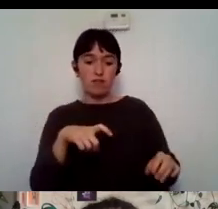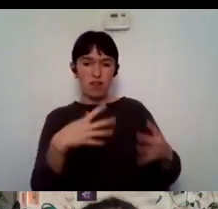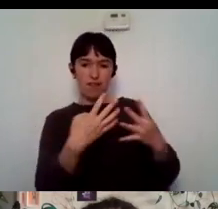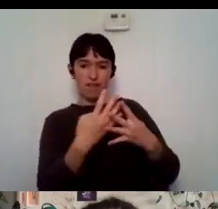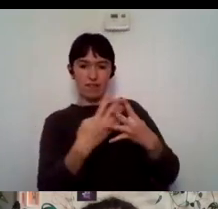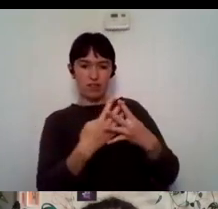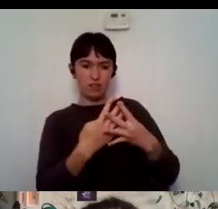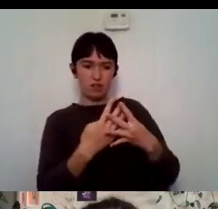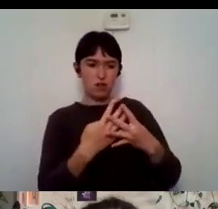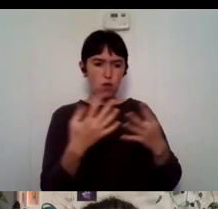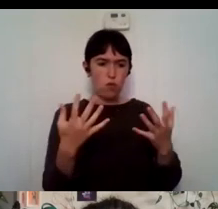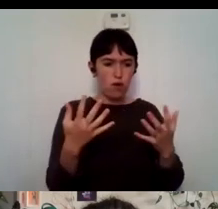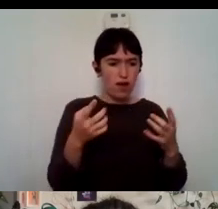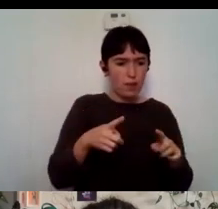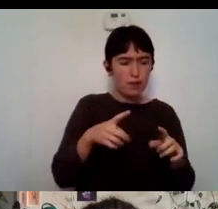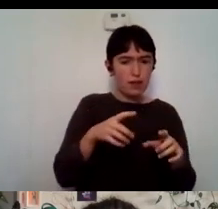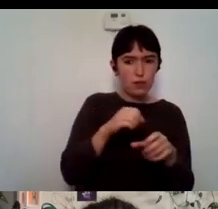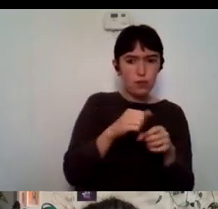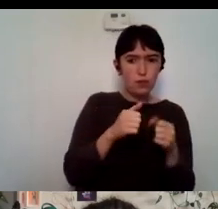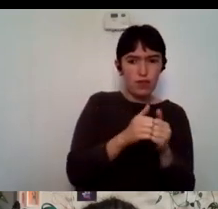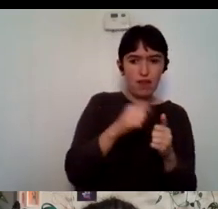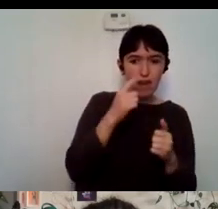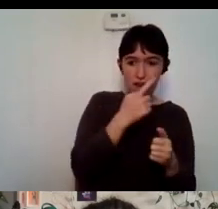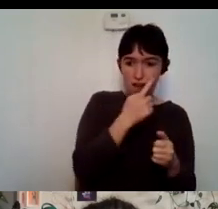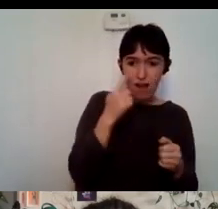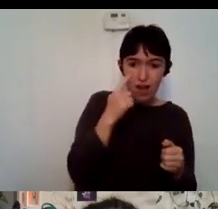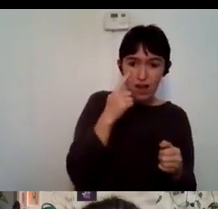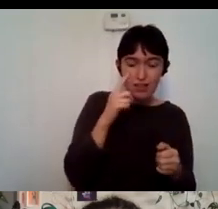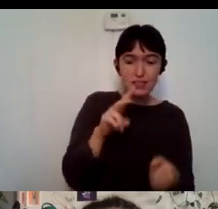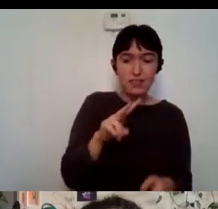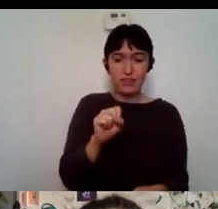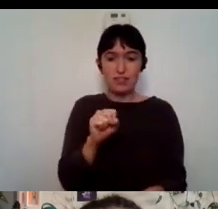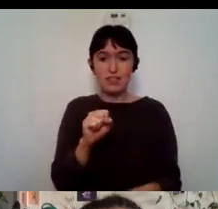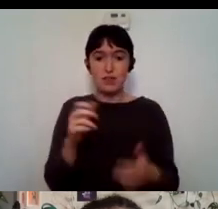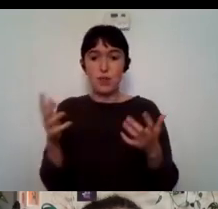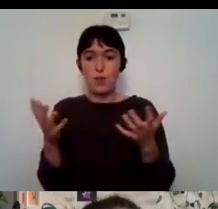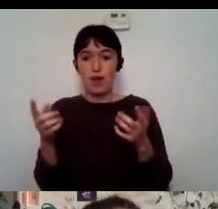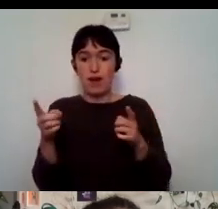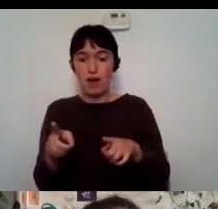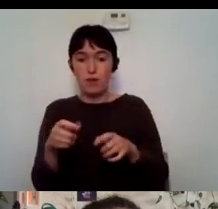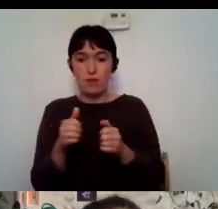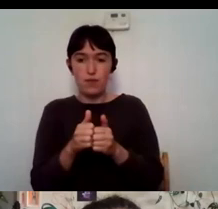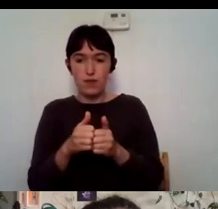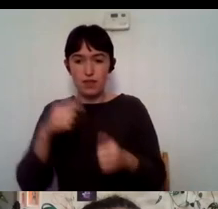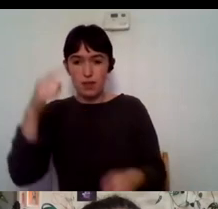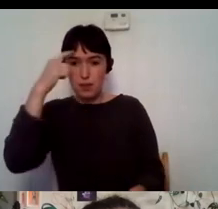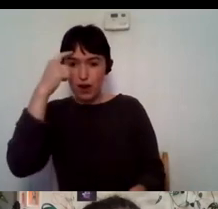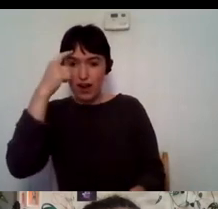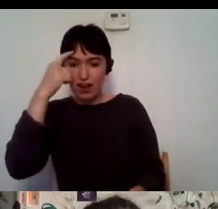eyes, essentially the electrical activity generated by eye muscles, essentially contaminates